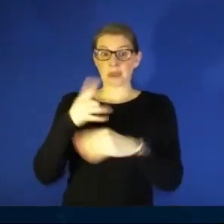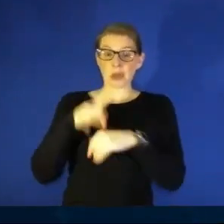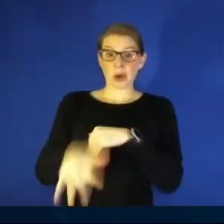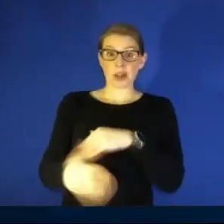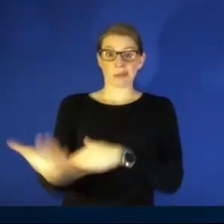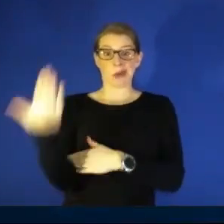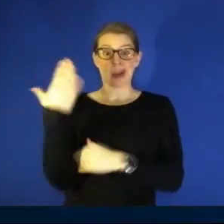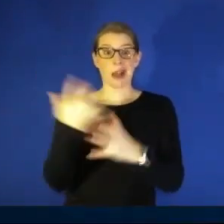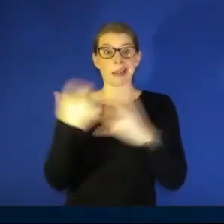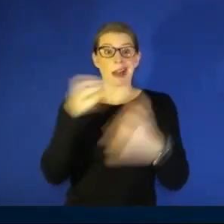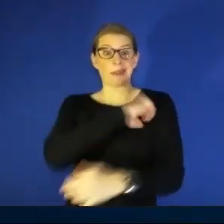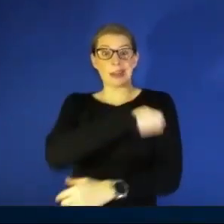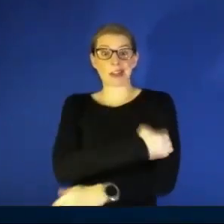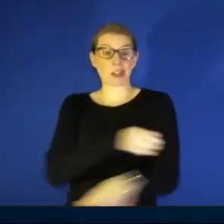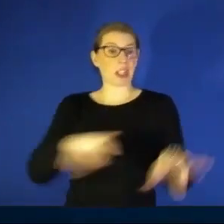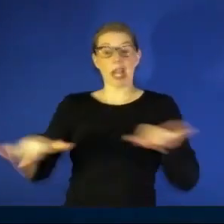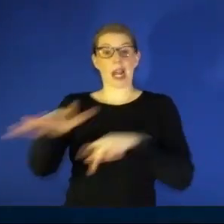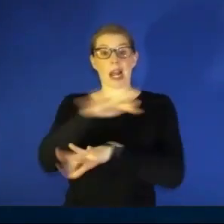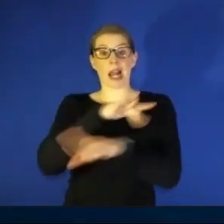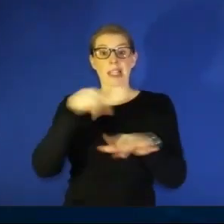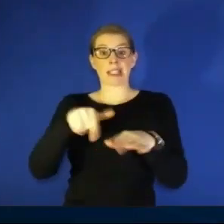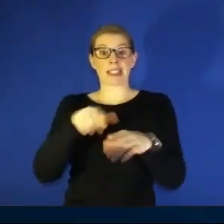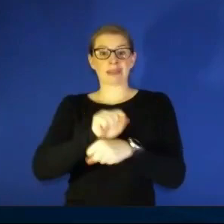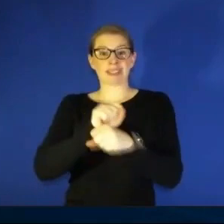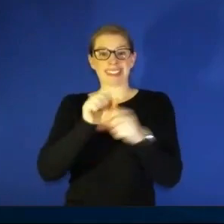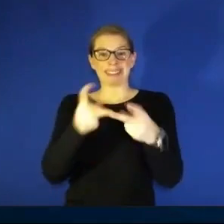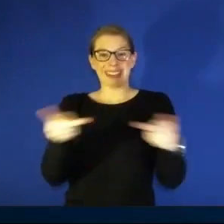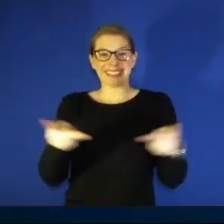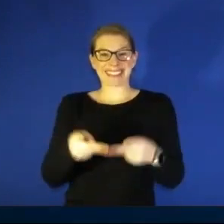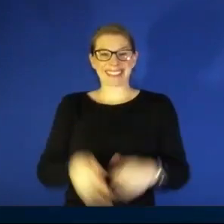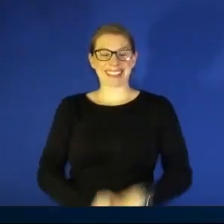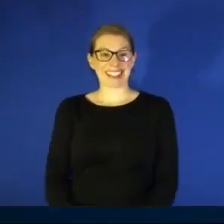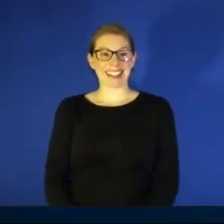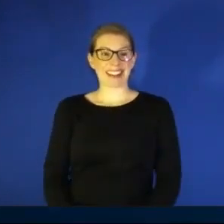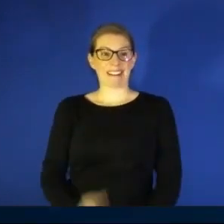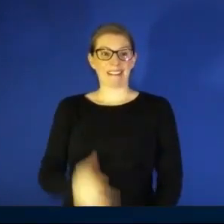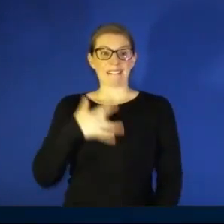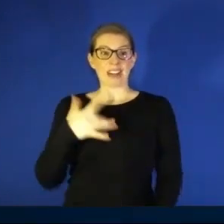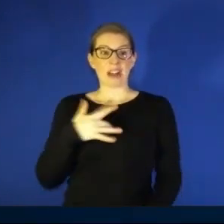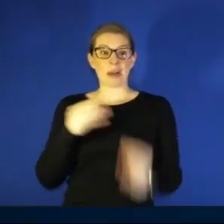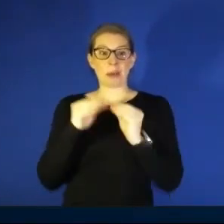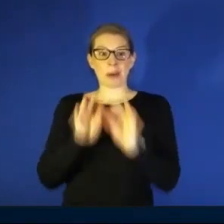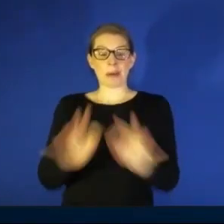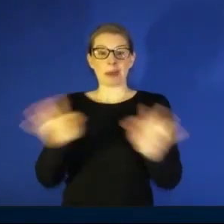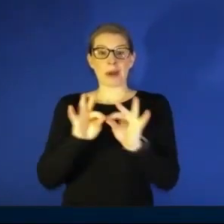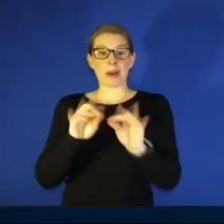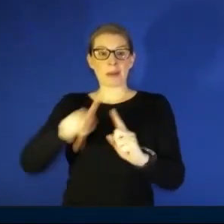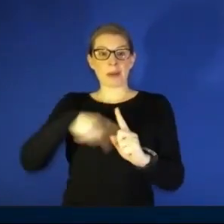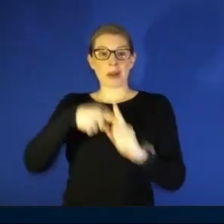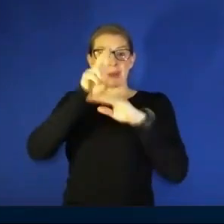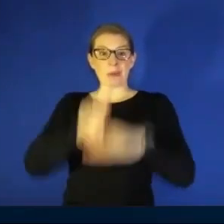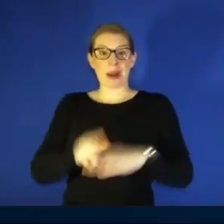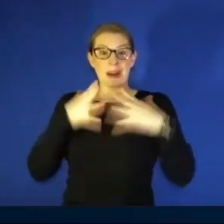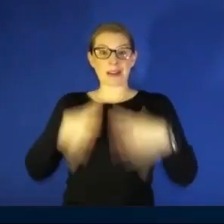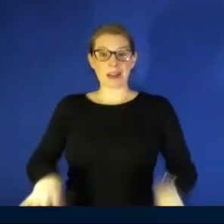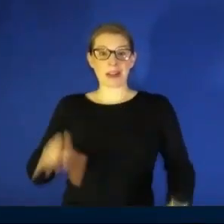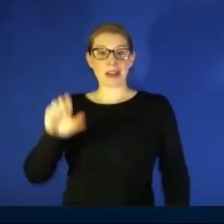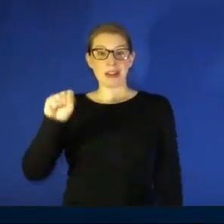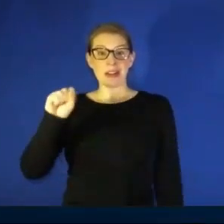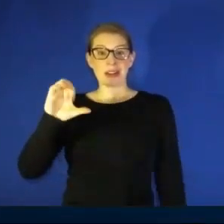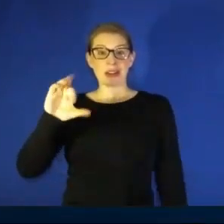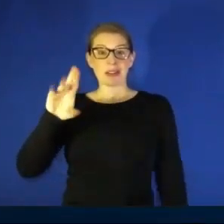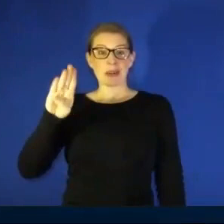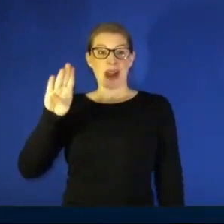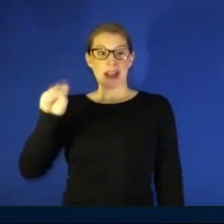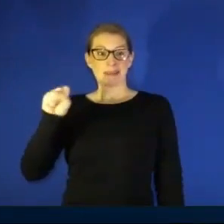of energy in this workspace. I know, you feel just a little more important when you have scrubs on, don't you? Yeah, absolutely, Jess. I